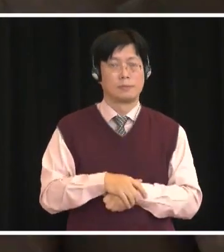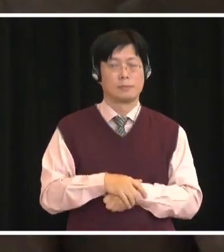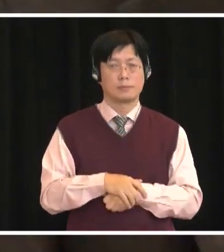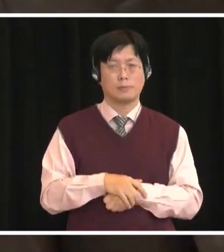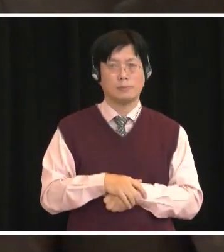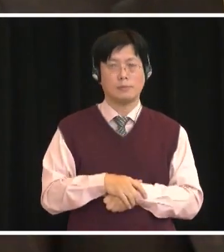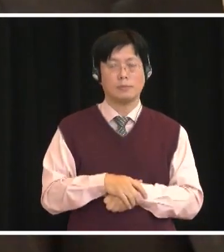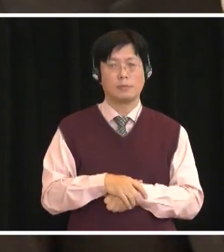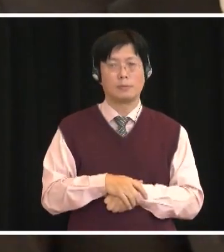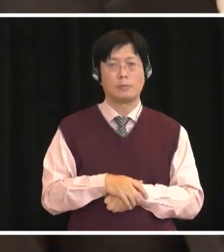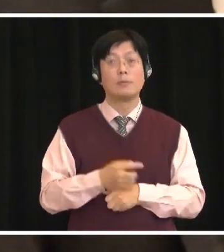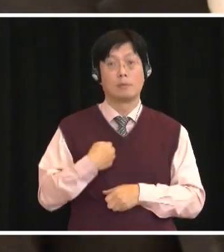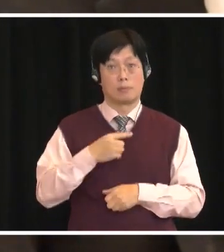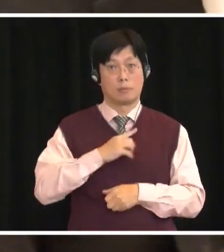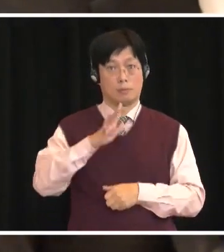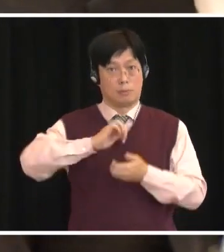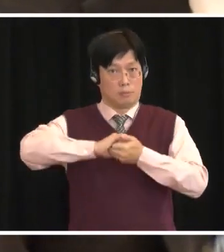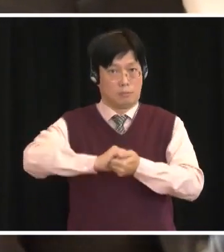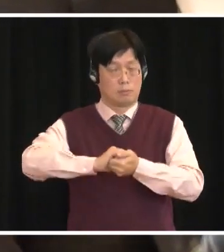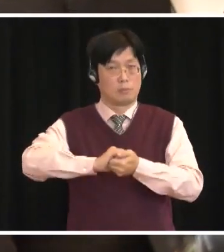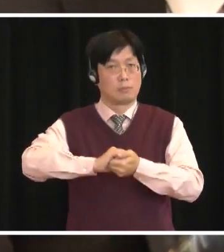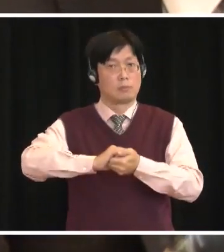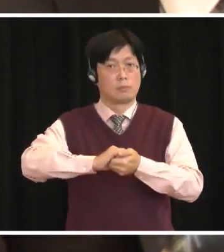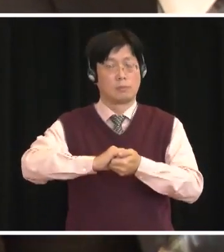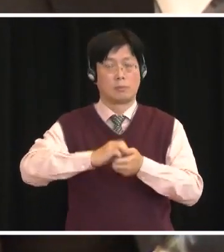back to schools.